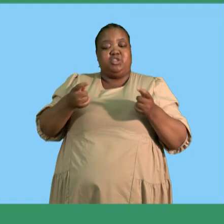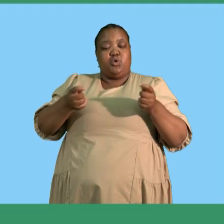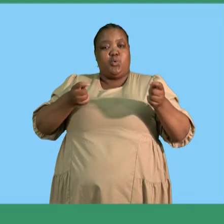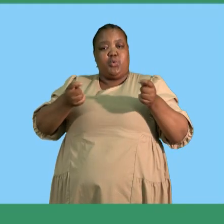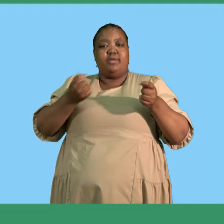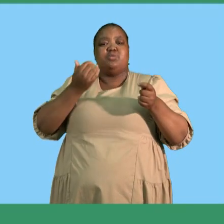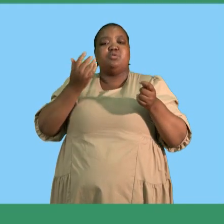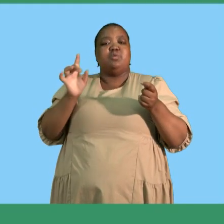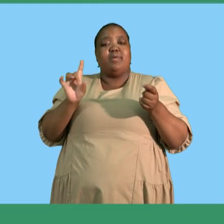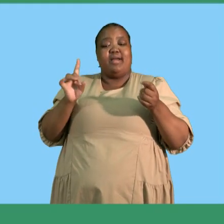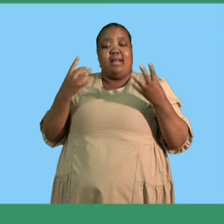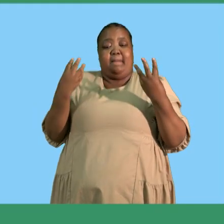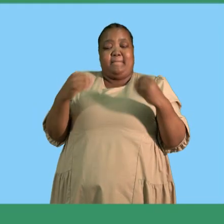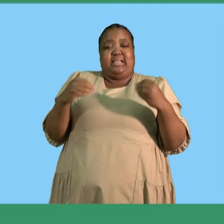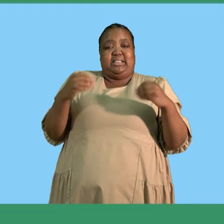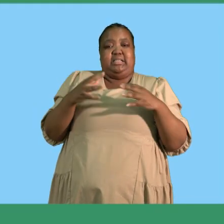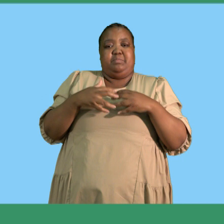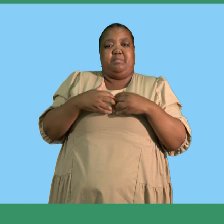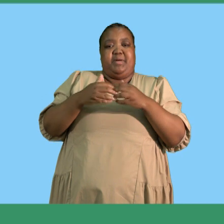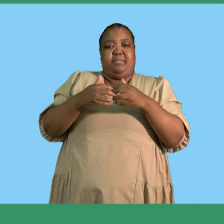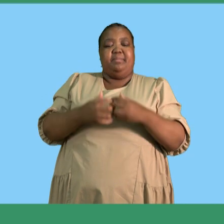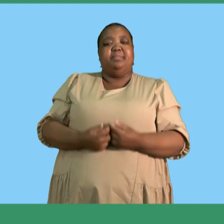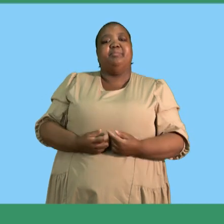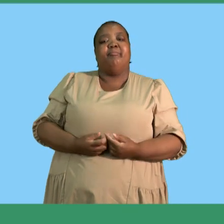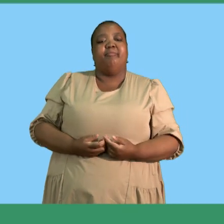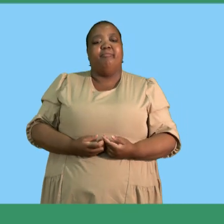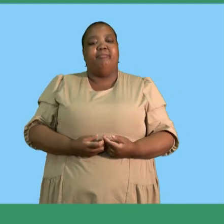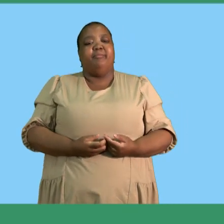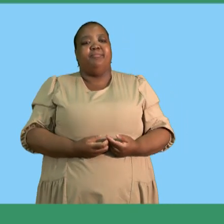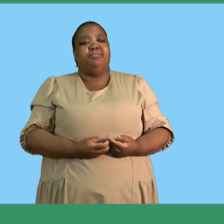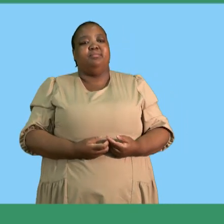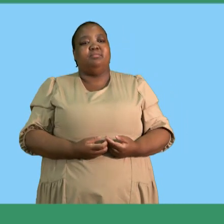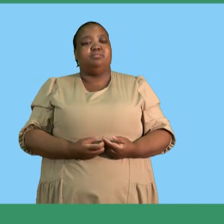govern acquiring a particular business.